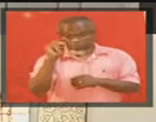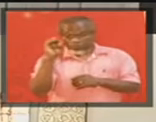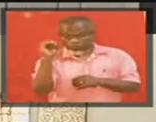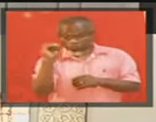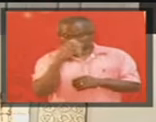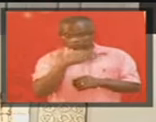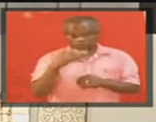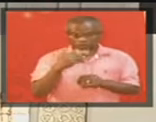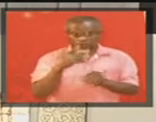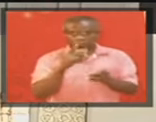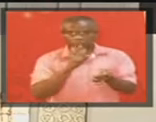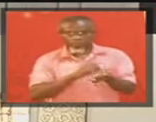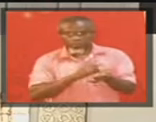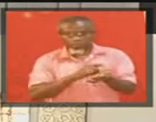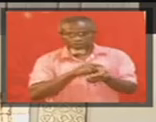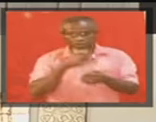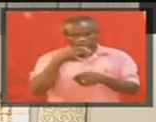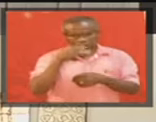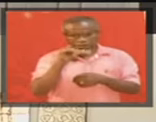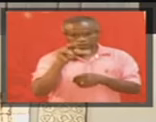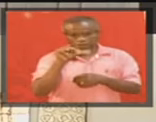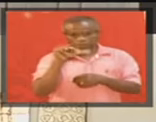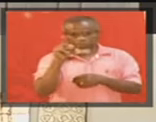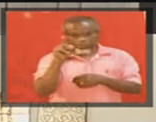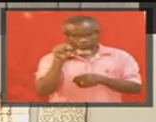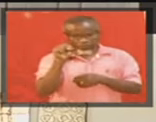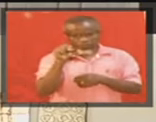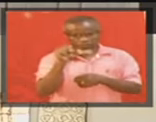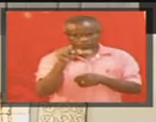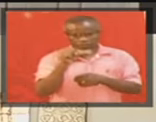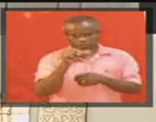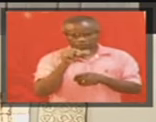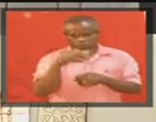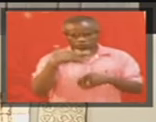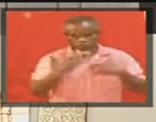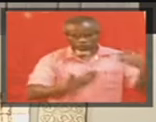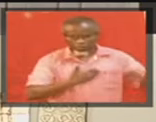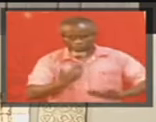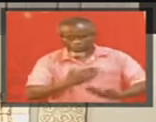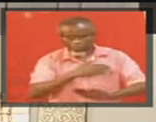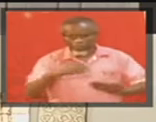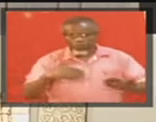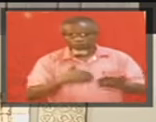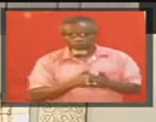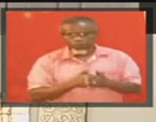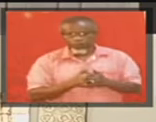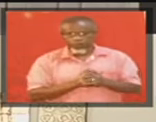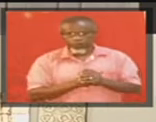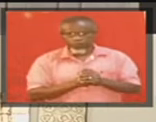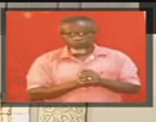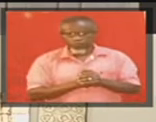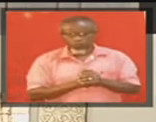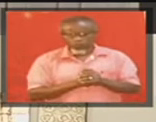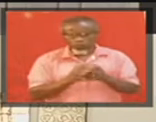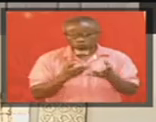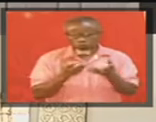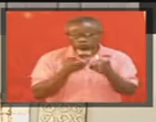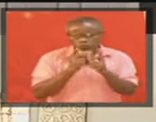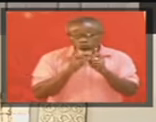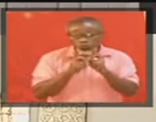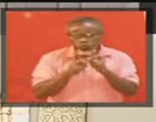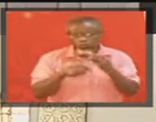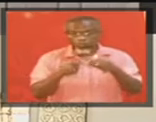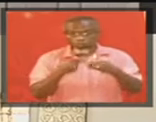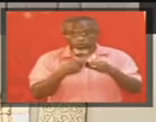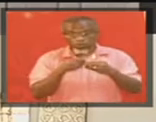members of the media, viewing and listening public. This morning, I do want to talk a little bit about the home monitoring process and